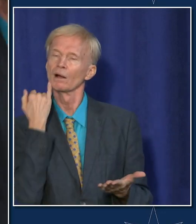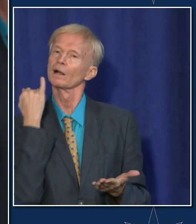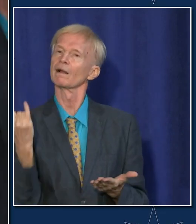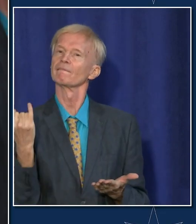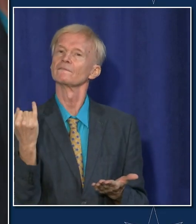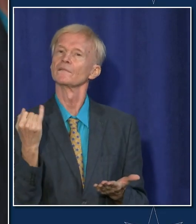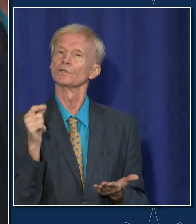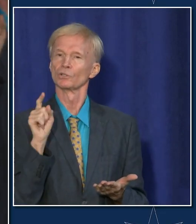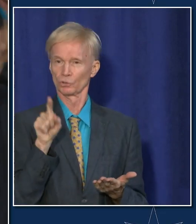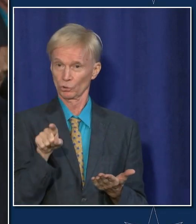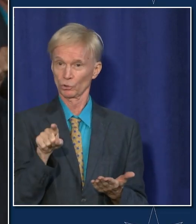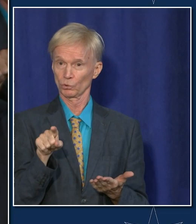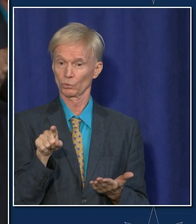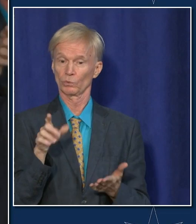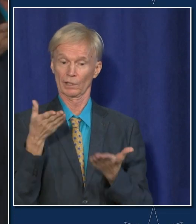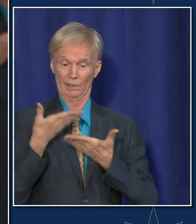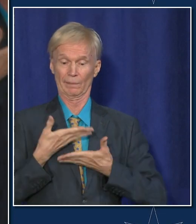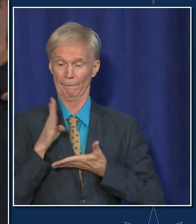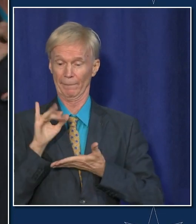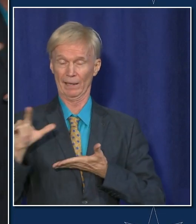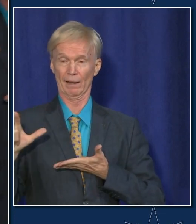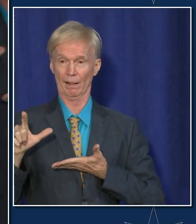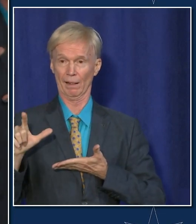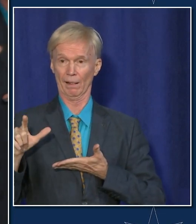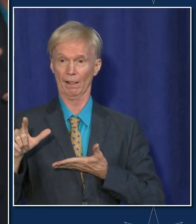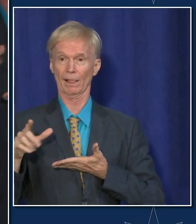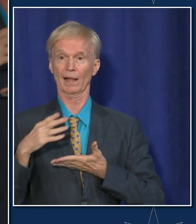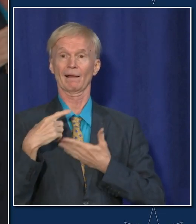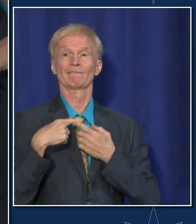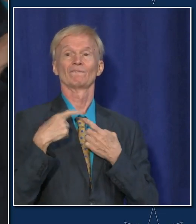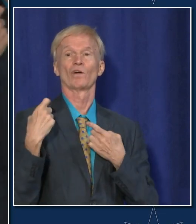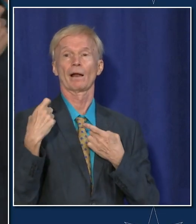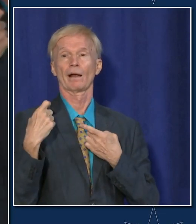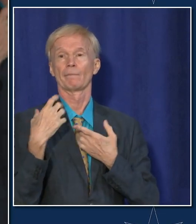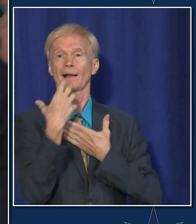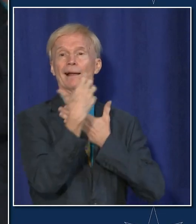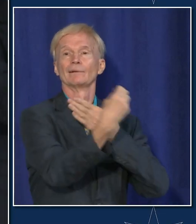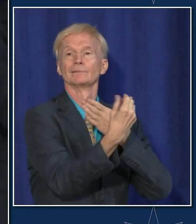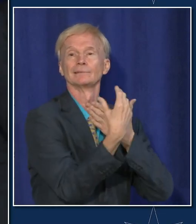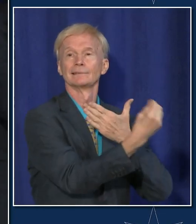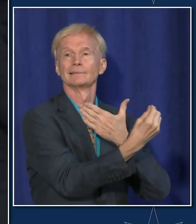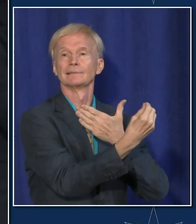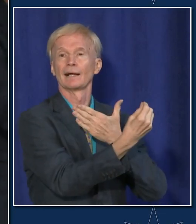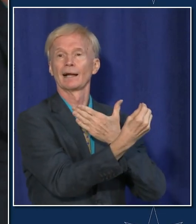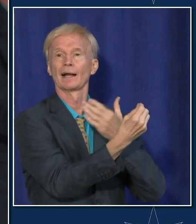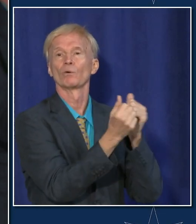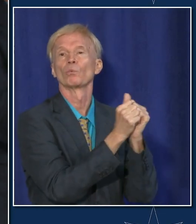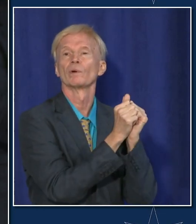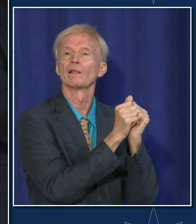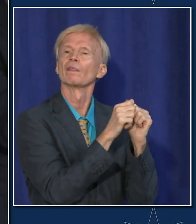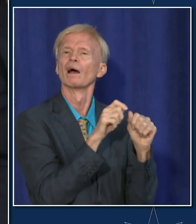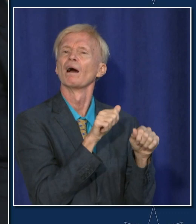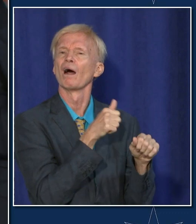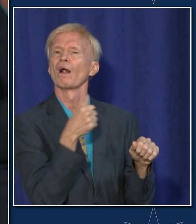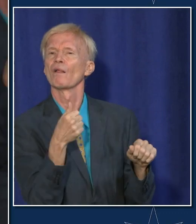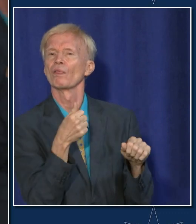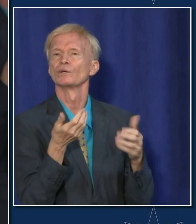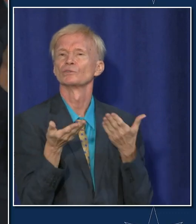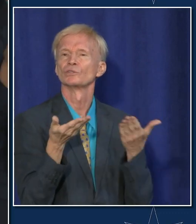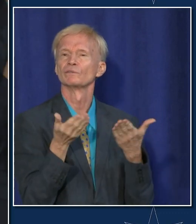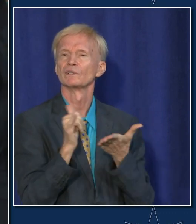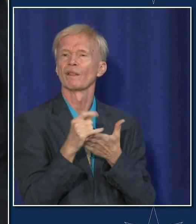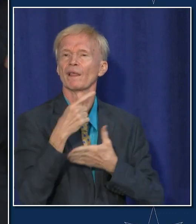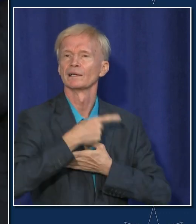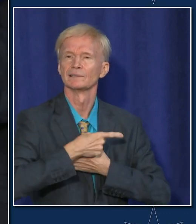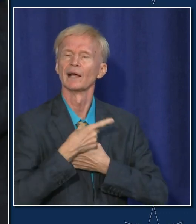out there getting a bill for vaccine, especially if you got it outside of a setting in which you were also getting other medical conditions treated, do let